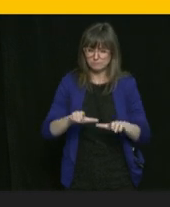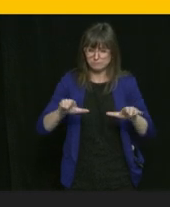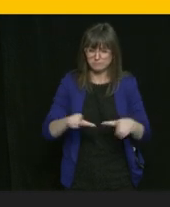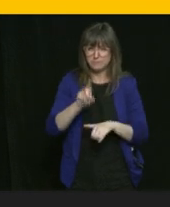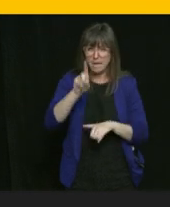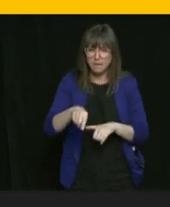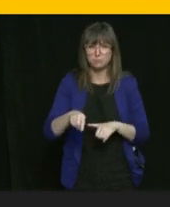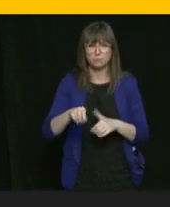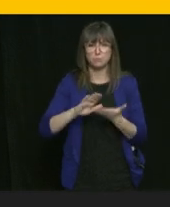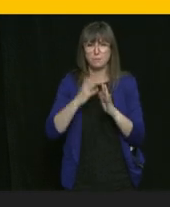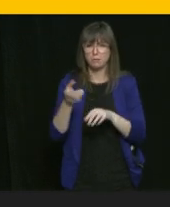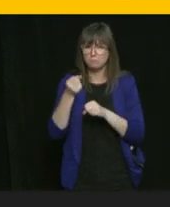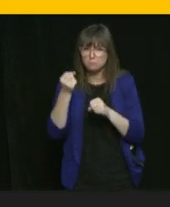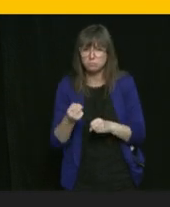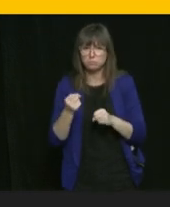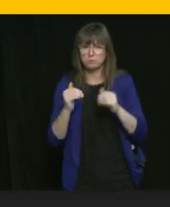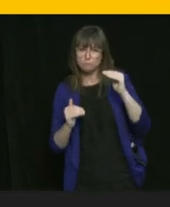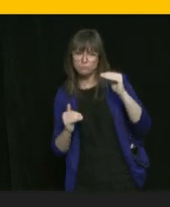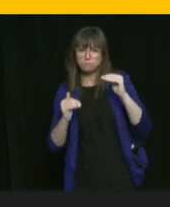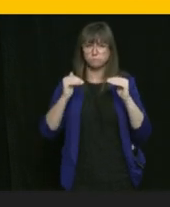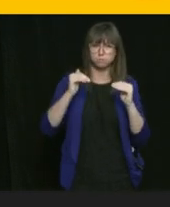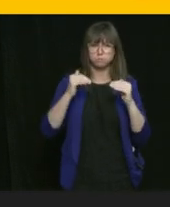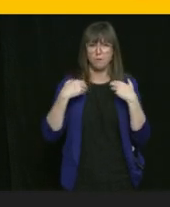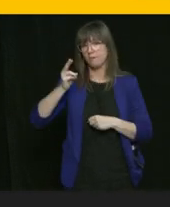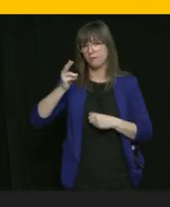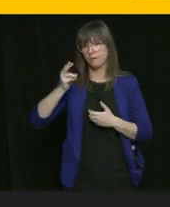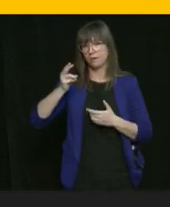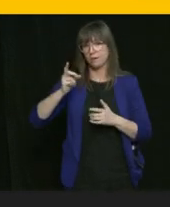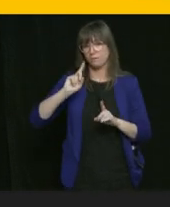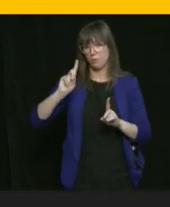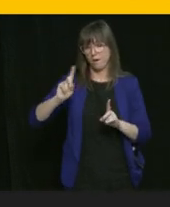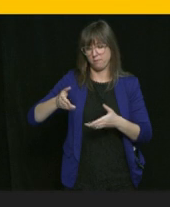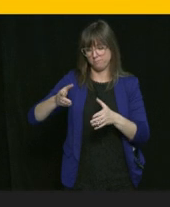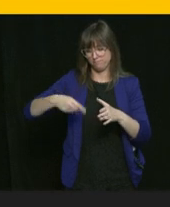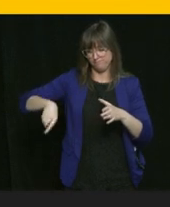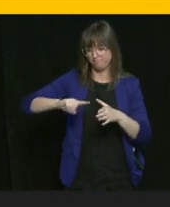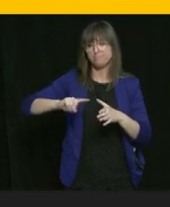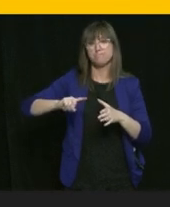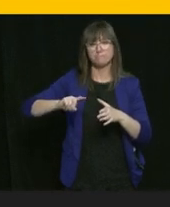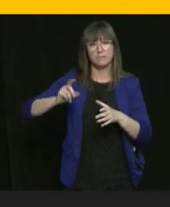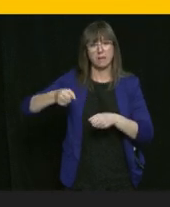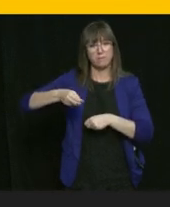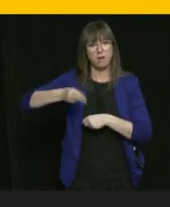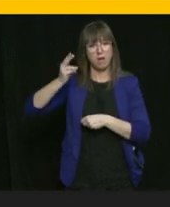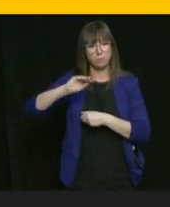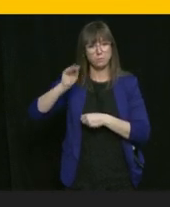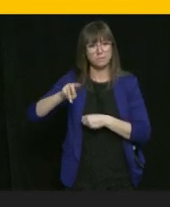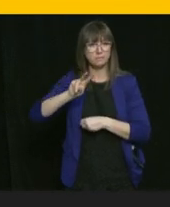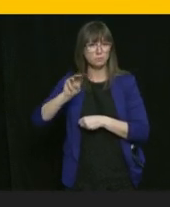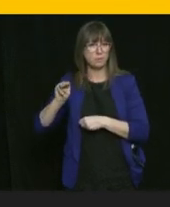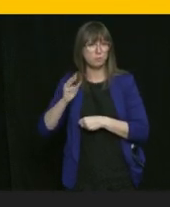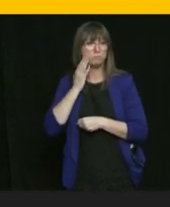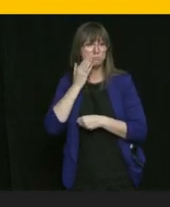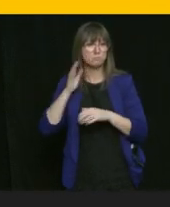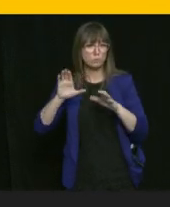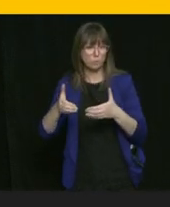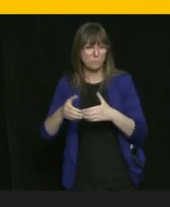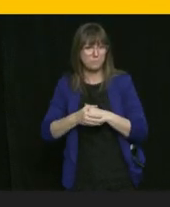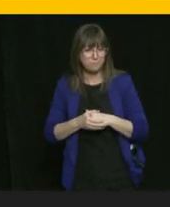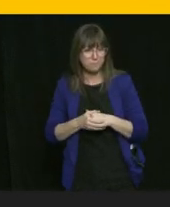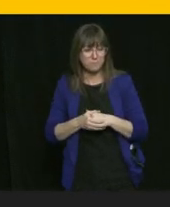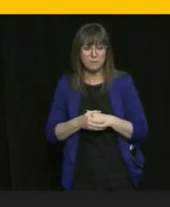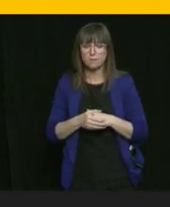build resilience and eliminate health inequities proportion of visible minorities. We need to